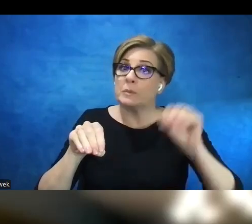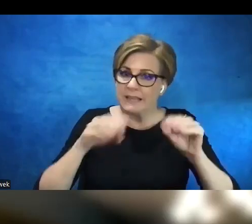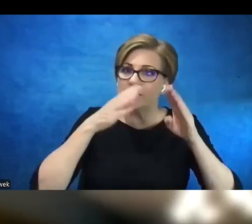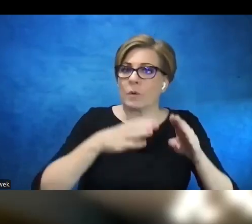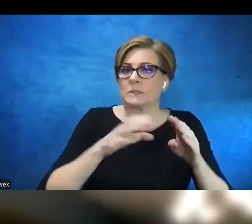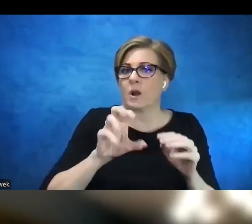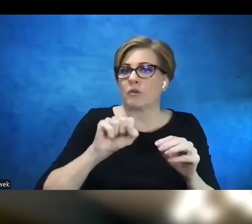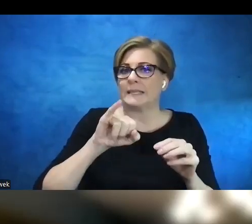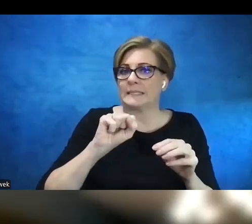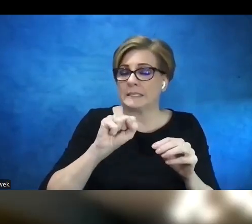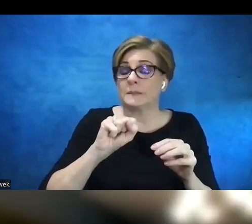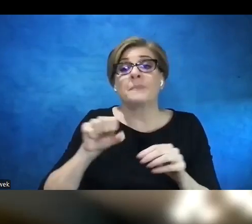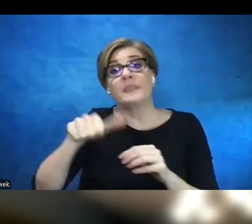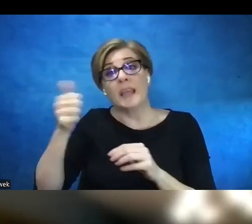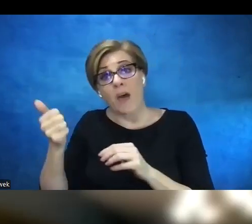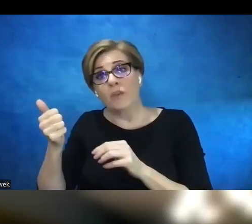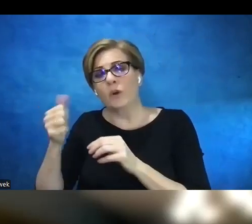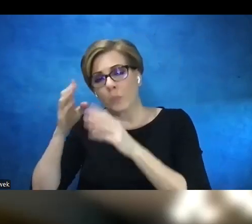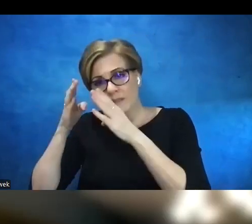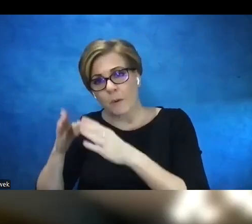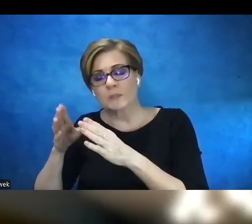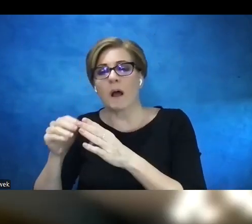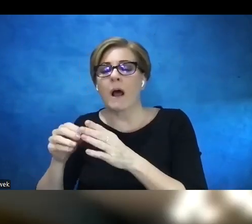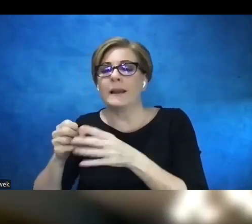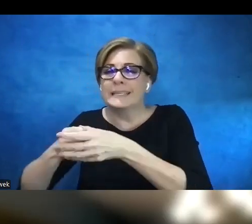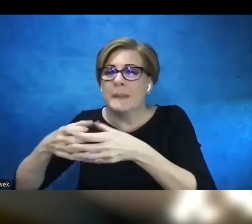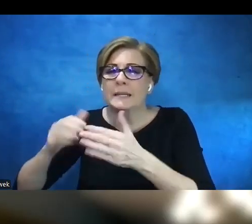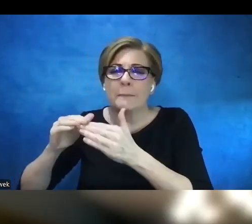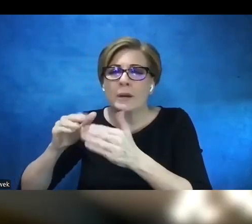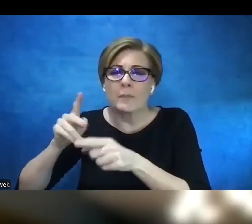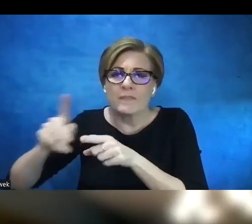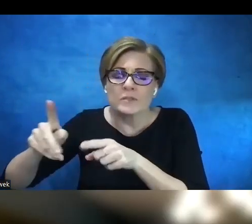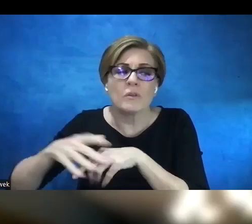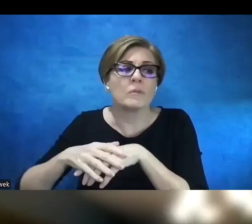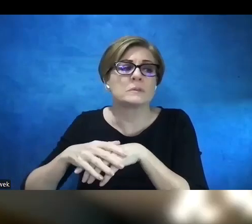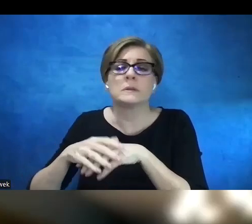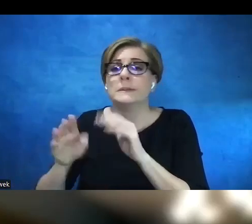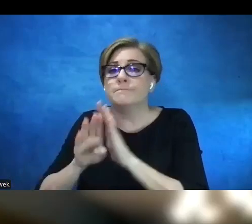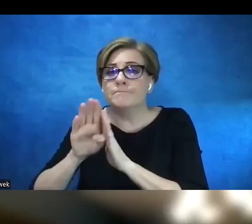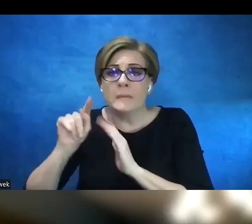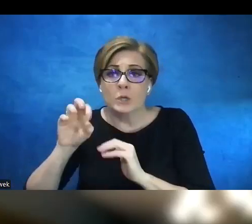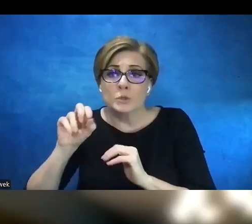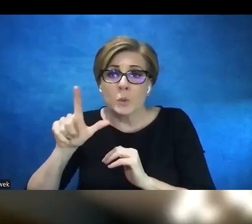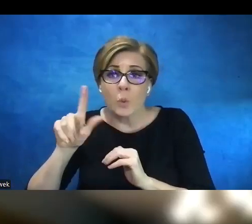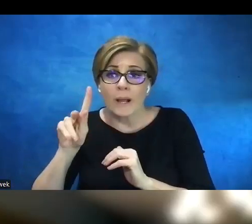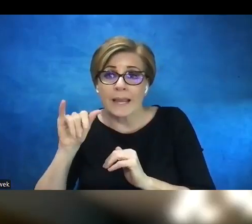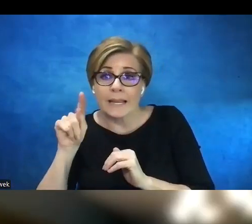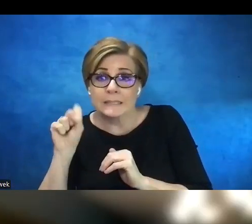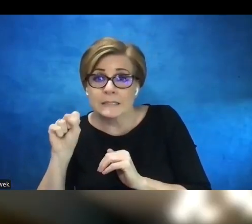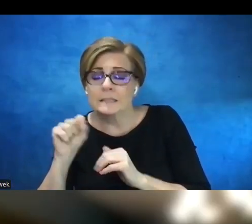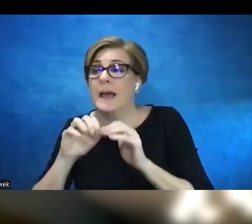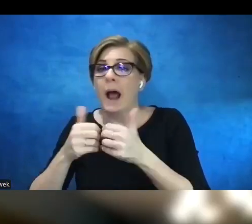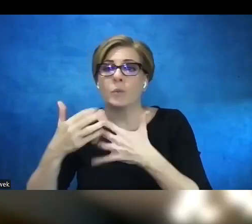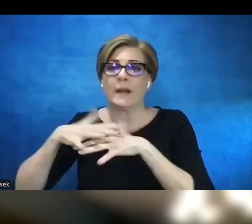on expanding the role of peer professionals, including developing toolkits for providers on their effective use and how to most effectively integrate